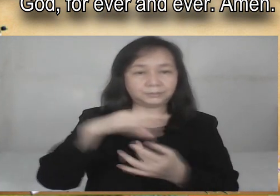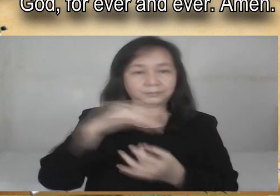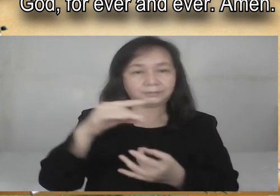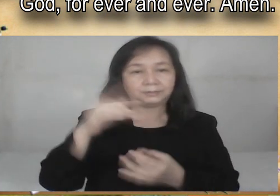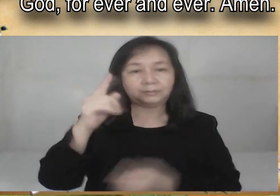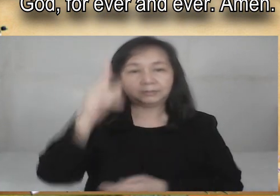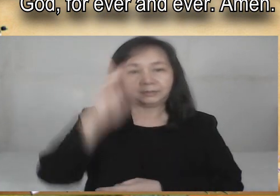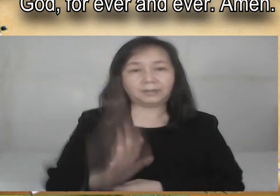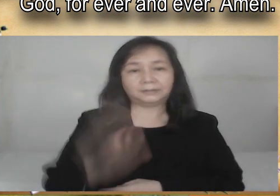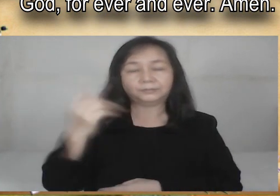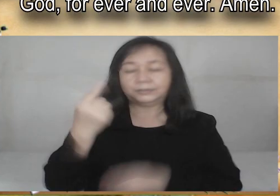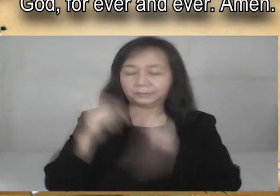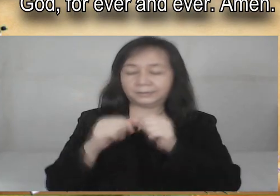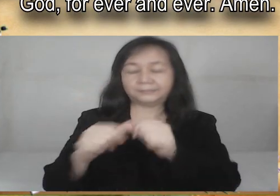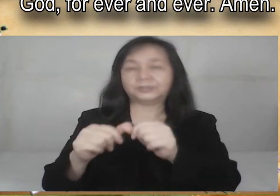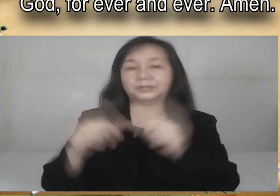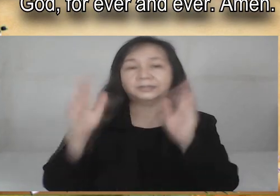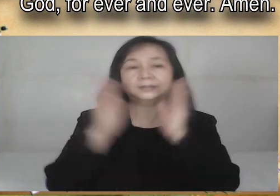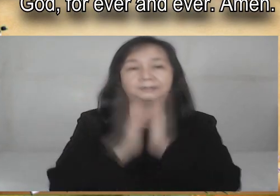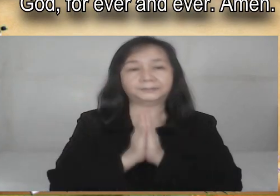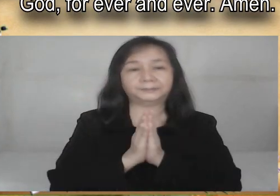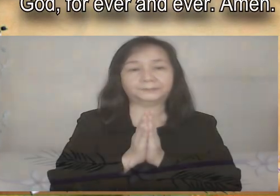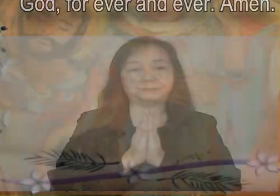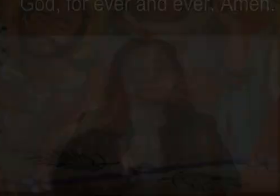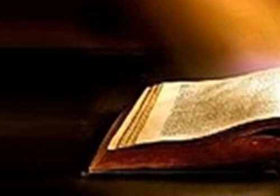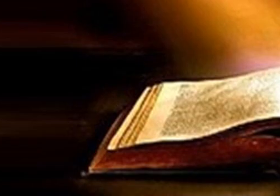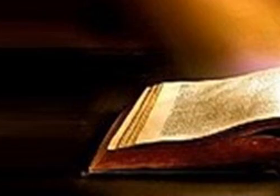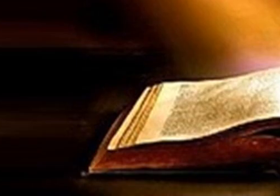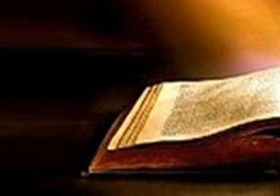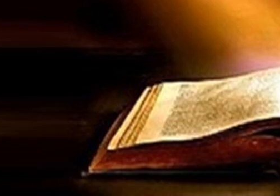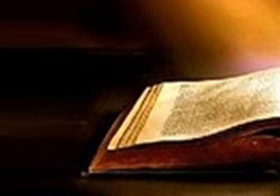Holy Spirit, one God forever and ever. Amen.